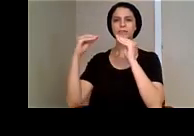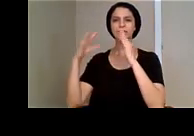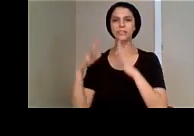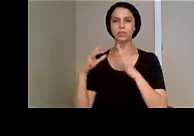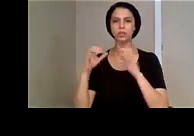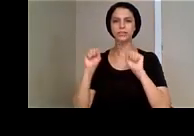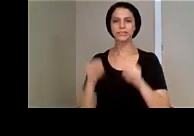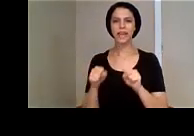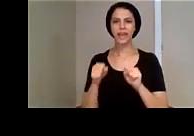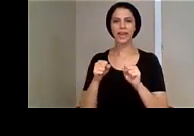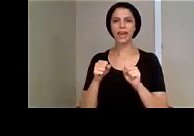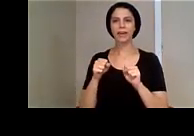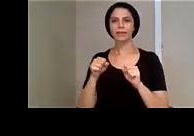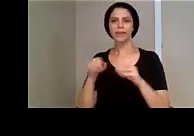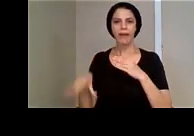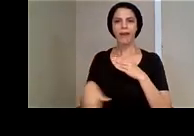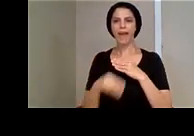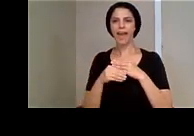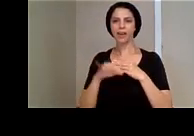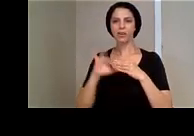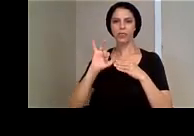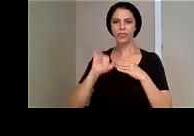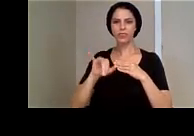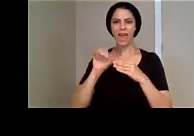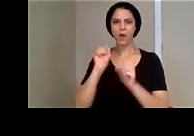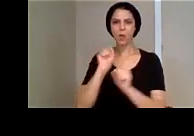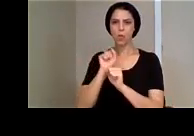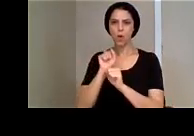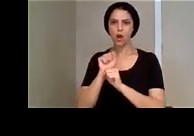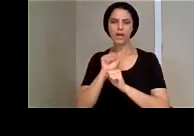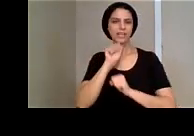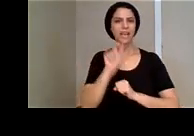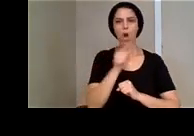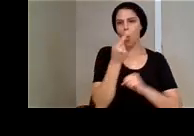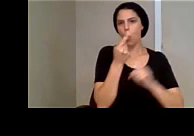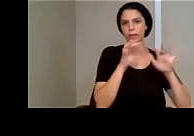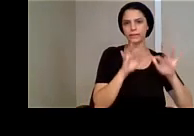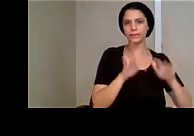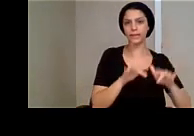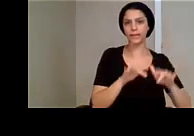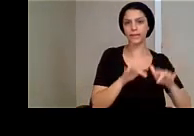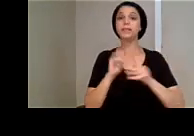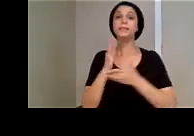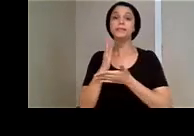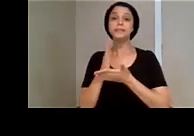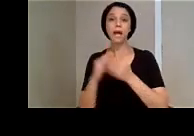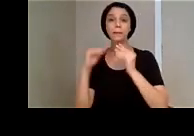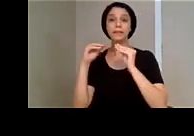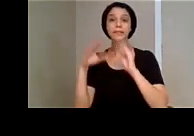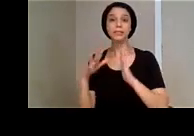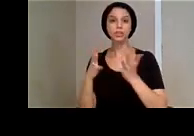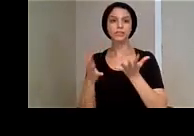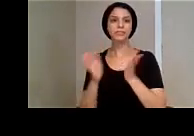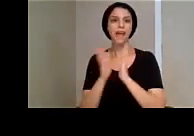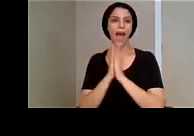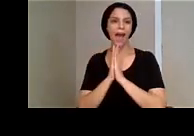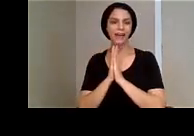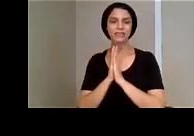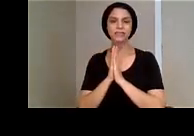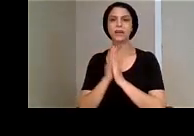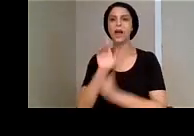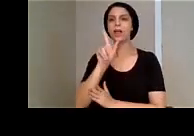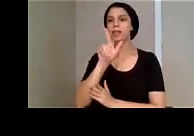assignment other than just a text entry. Some teachers are asking kids to put in whether they be